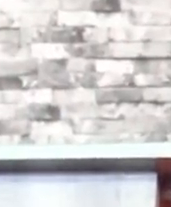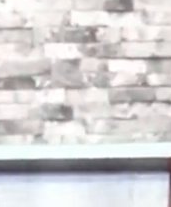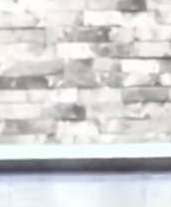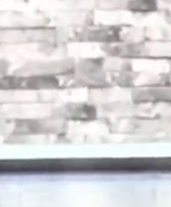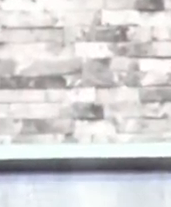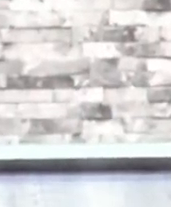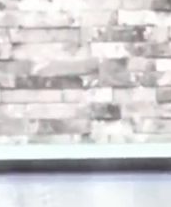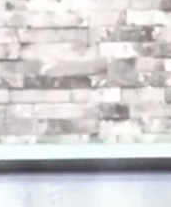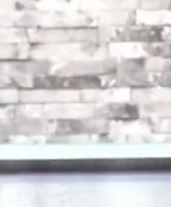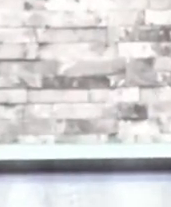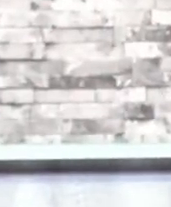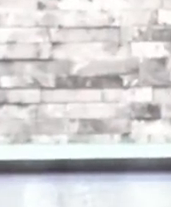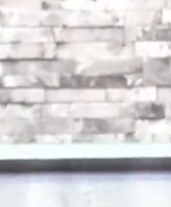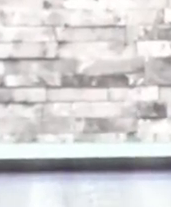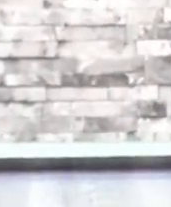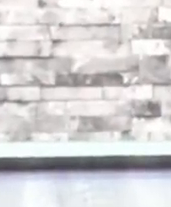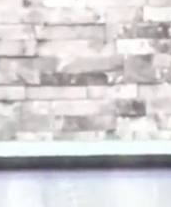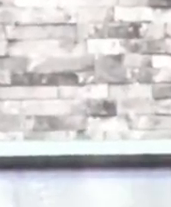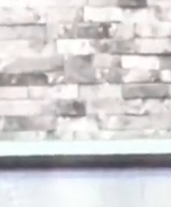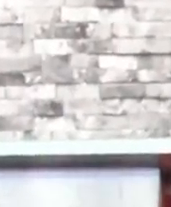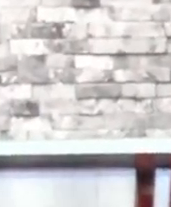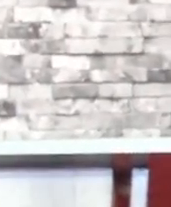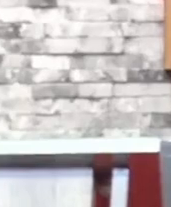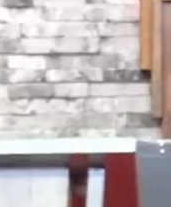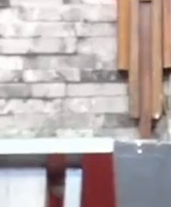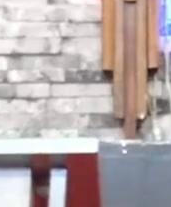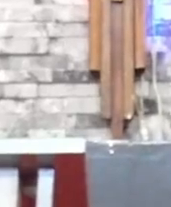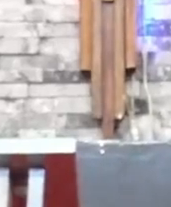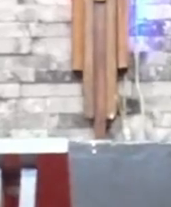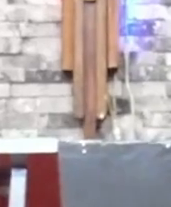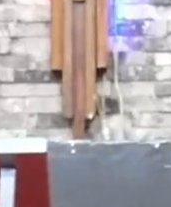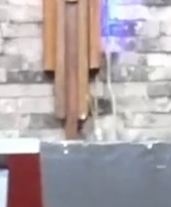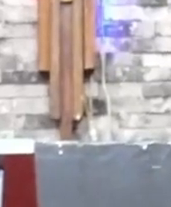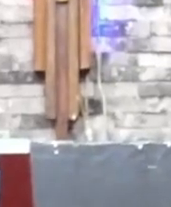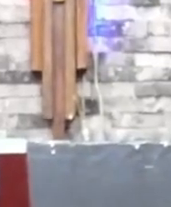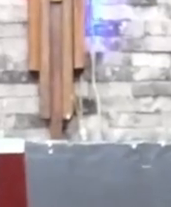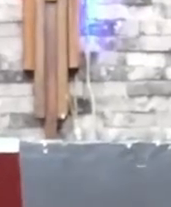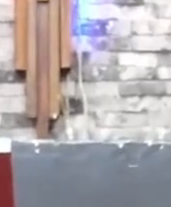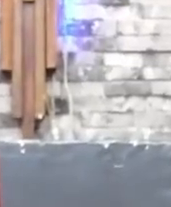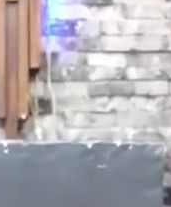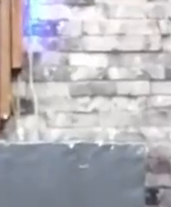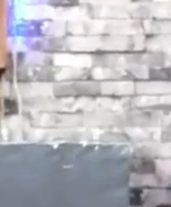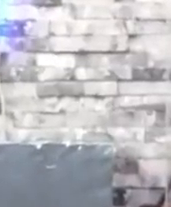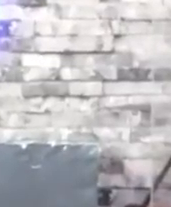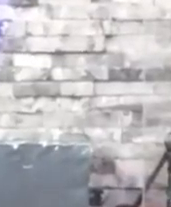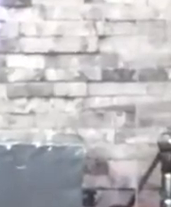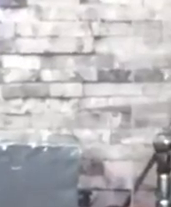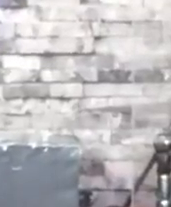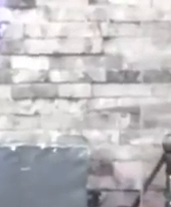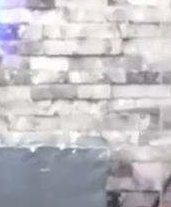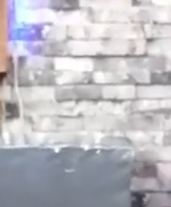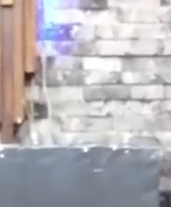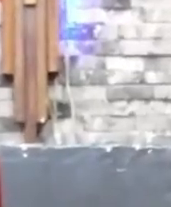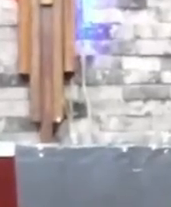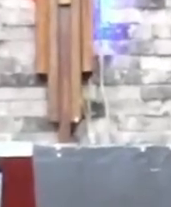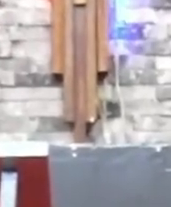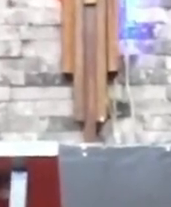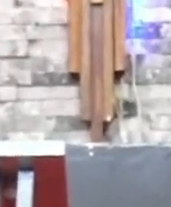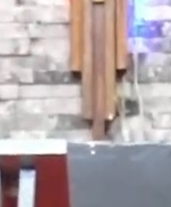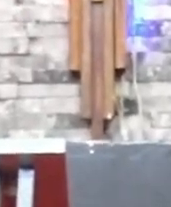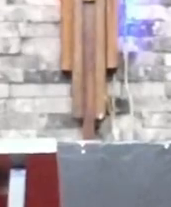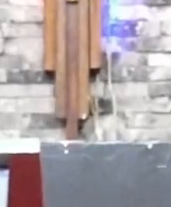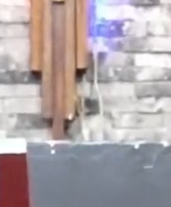necessity? Tunamaanisha nini kwa kutoa sababu ya shurutu? This is the moment when I'm standing here as a pastor, ni